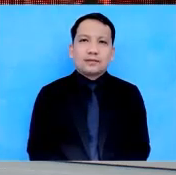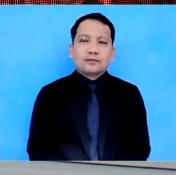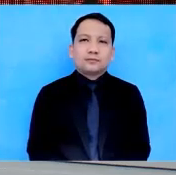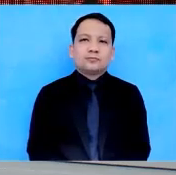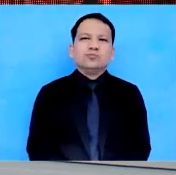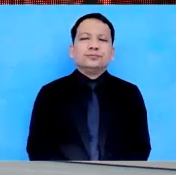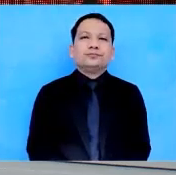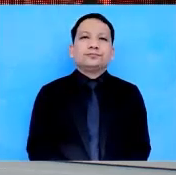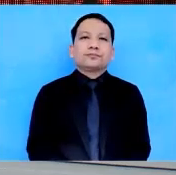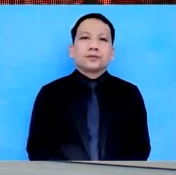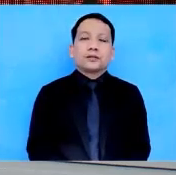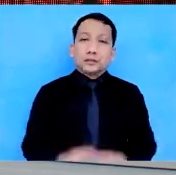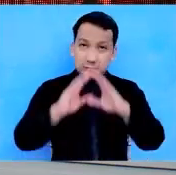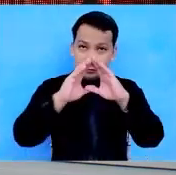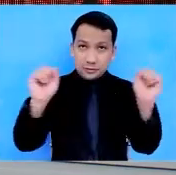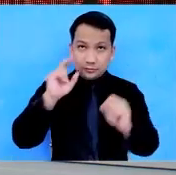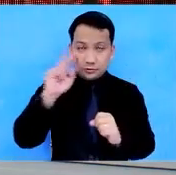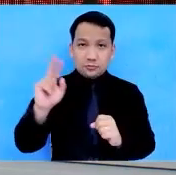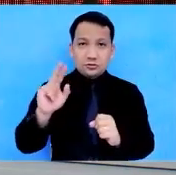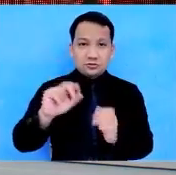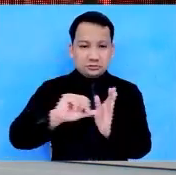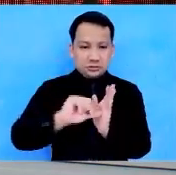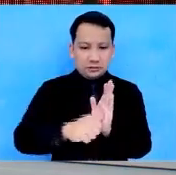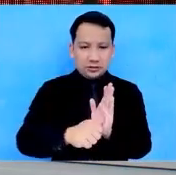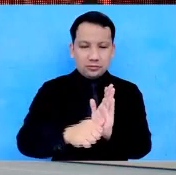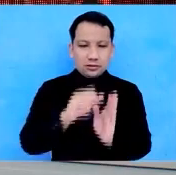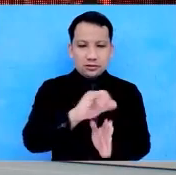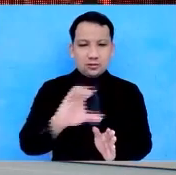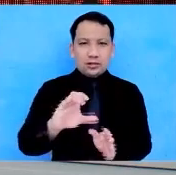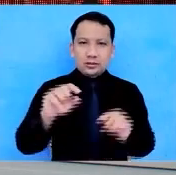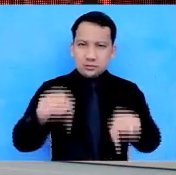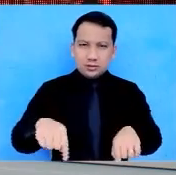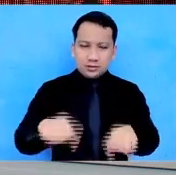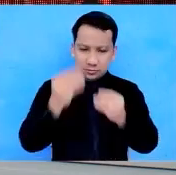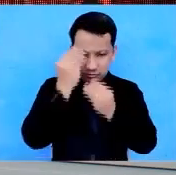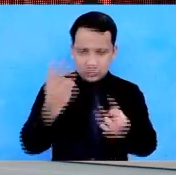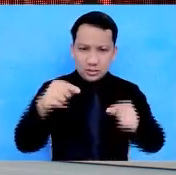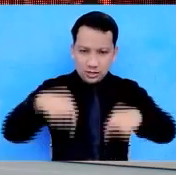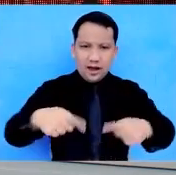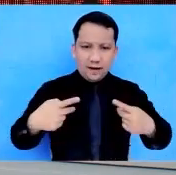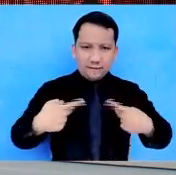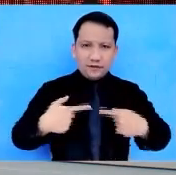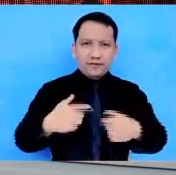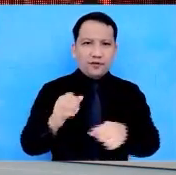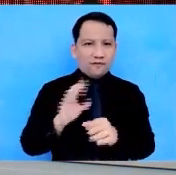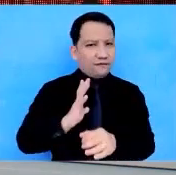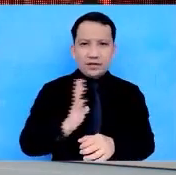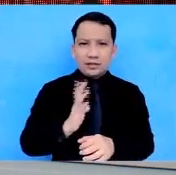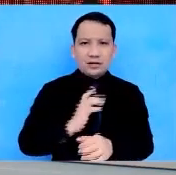Binigyang-diin ni Pangulong Bongbong Marcos sa international community na umiiral ng maayos ang justice system sa bansa. Bukas din